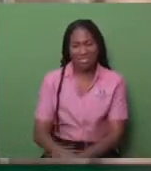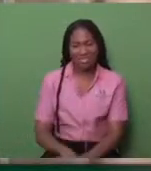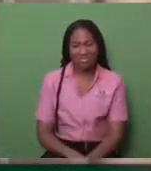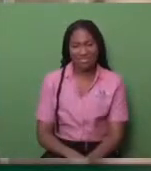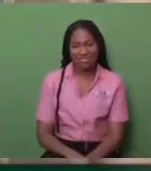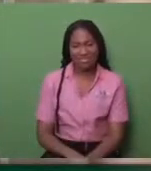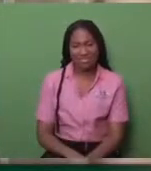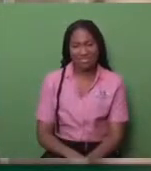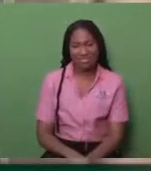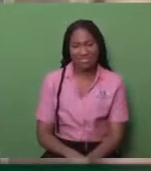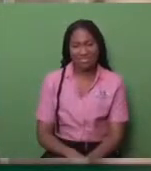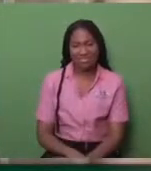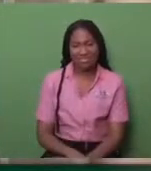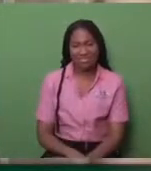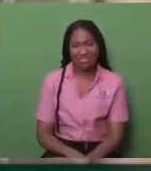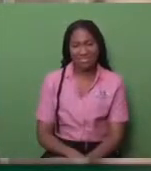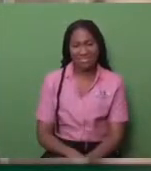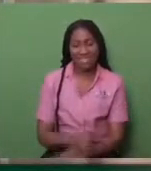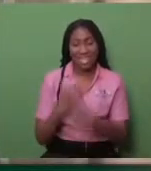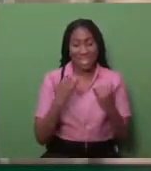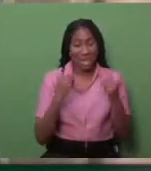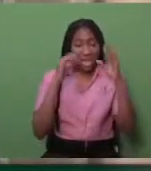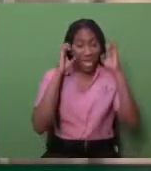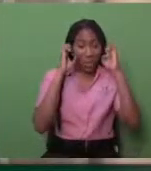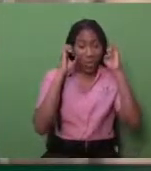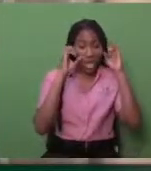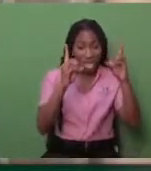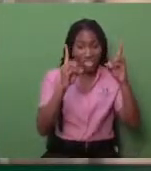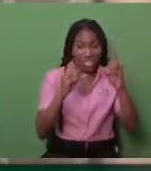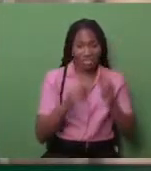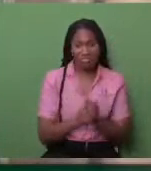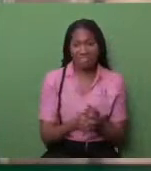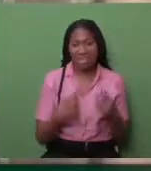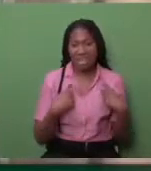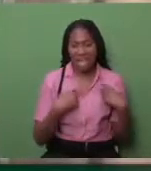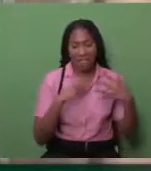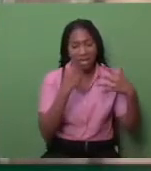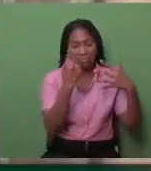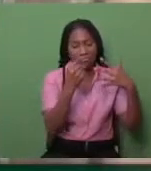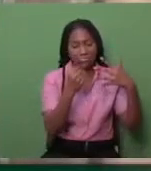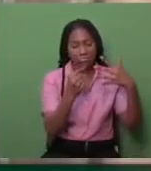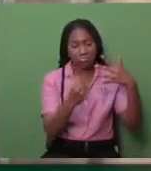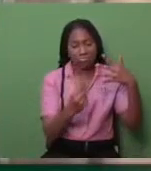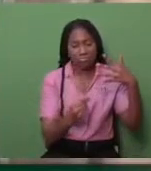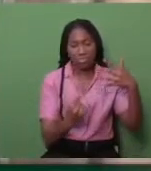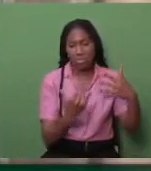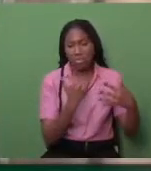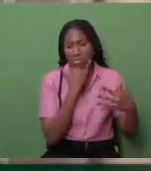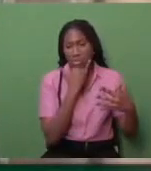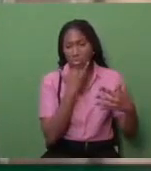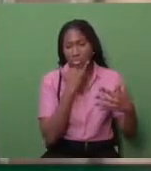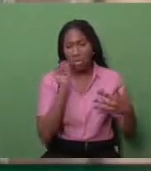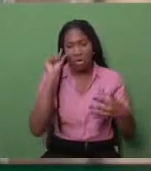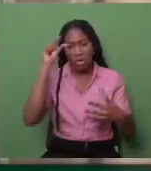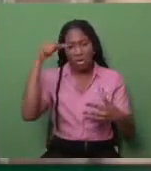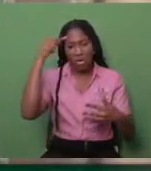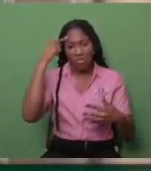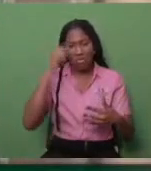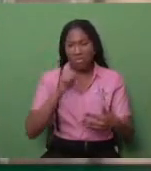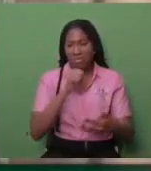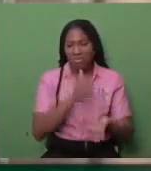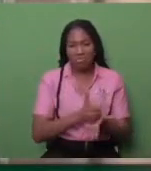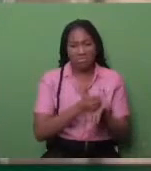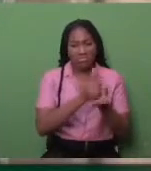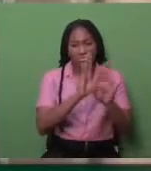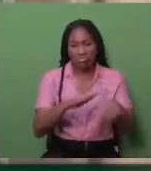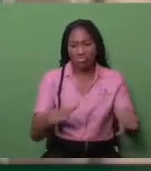With education, there is so much wrong with how this government has treated the children of our beloved nation. I make